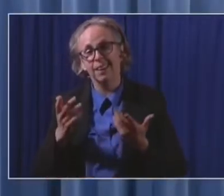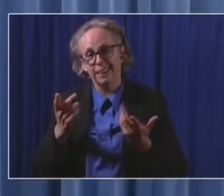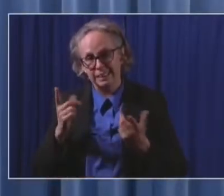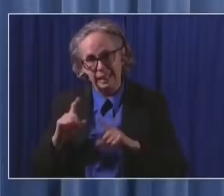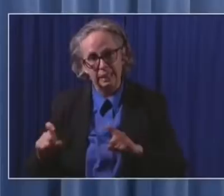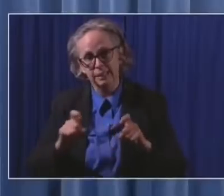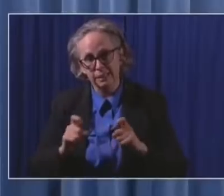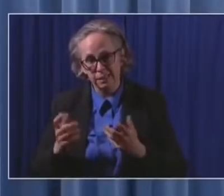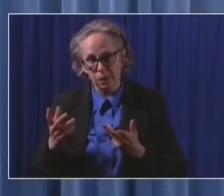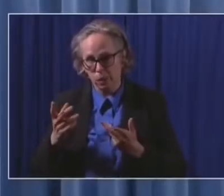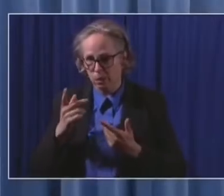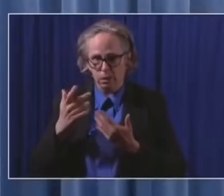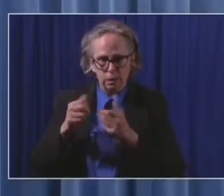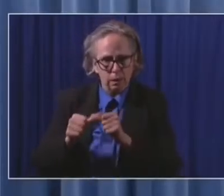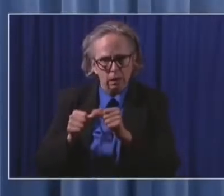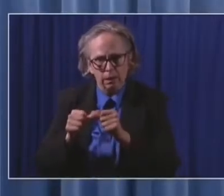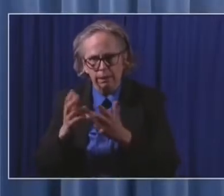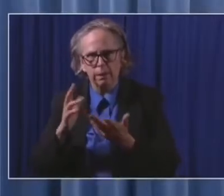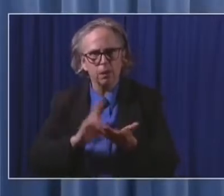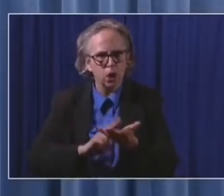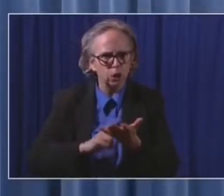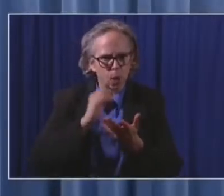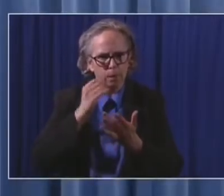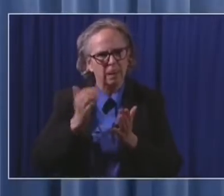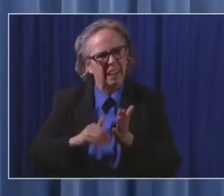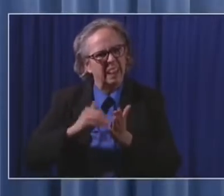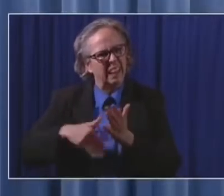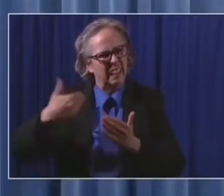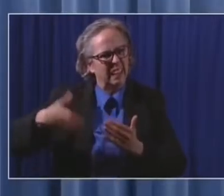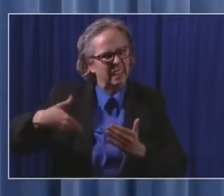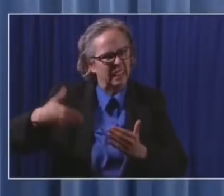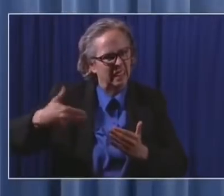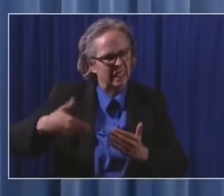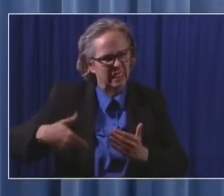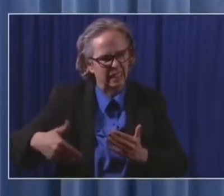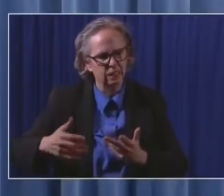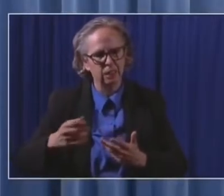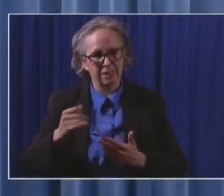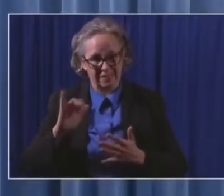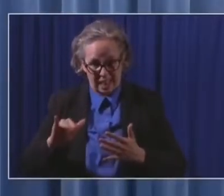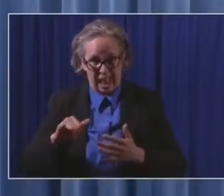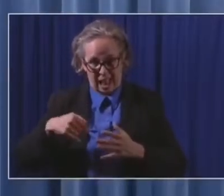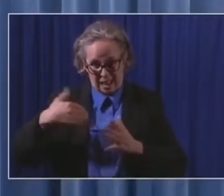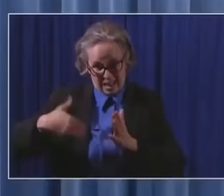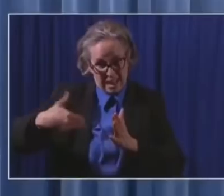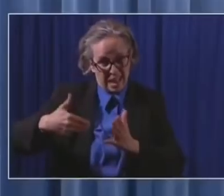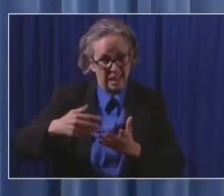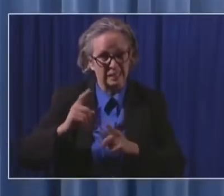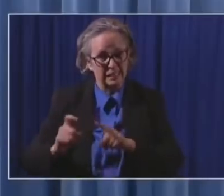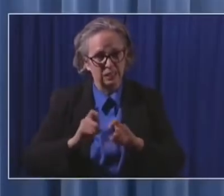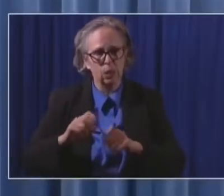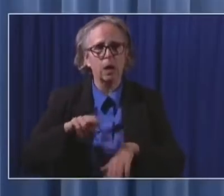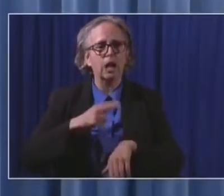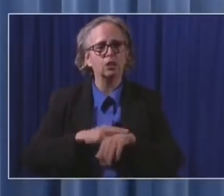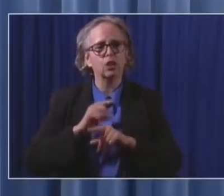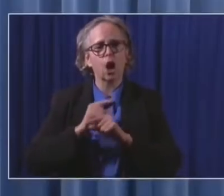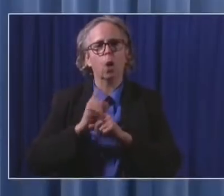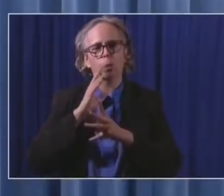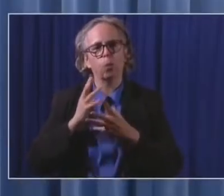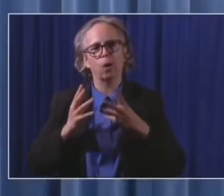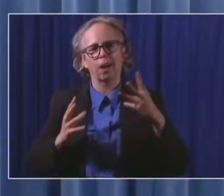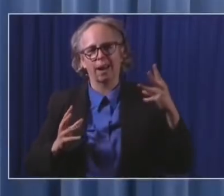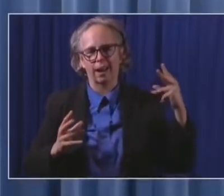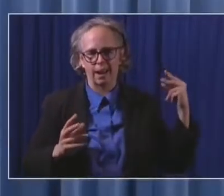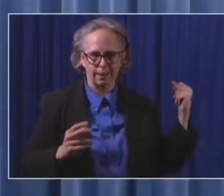the residents. Then on the second rounds, from then on, we're going to work it out so the testing is going to be done in those nursing